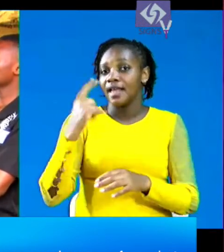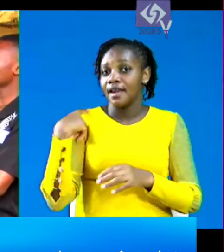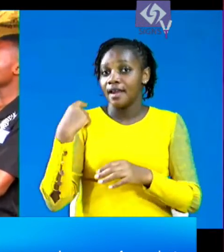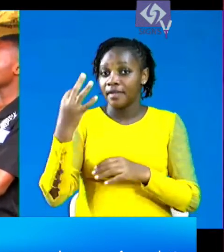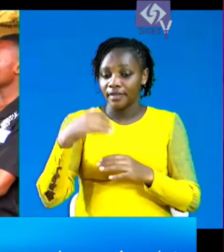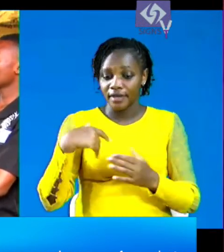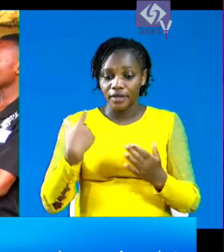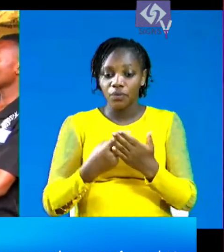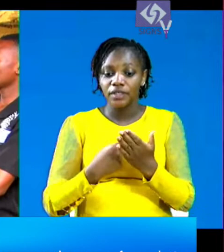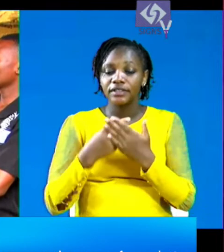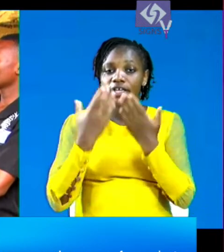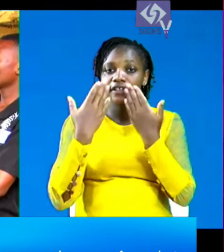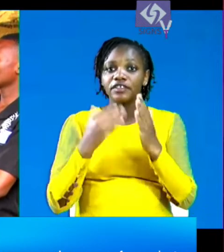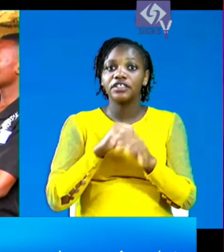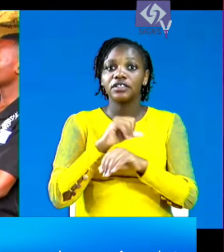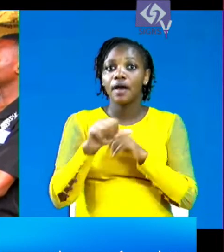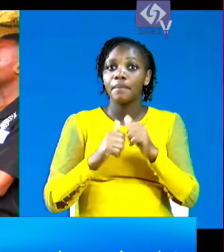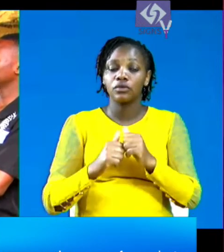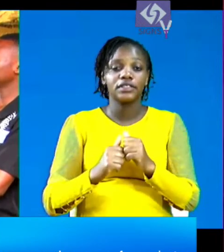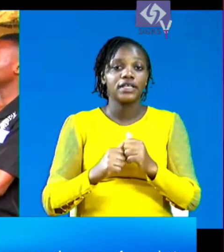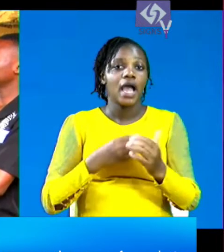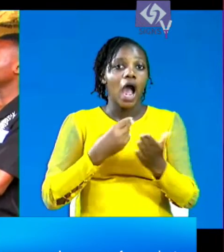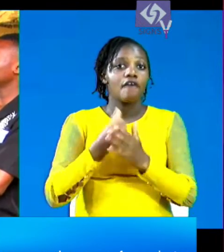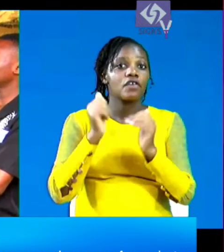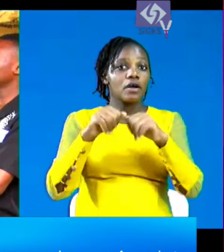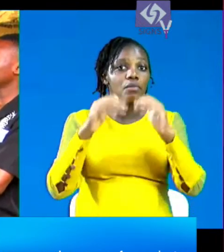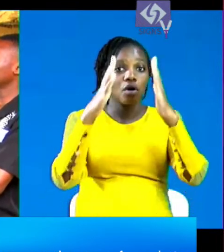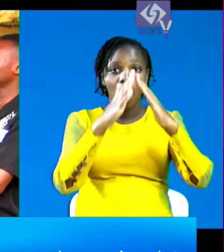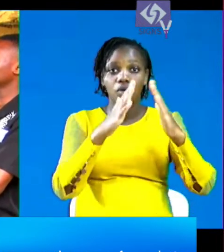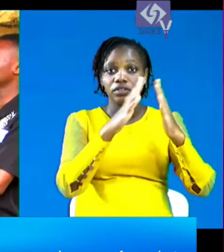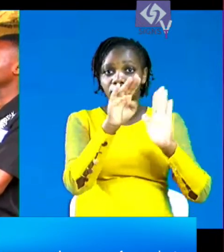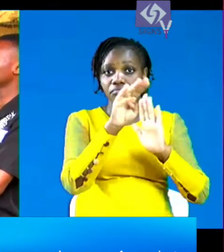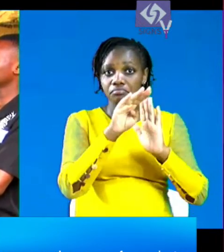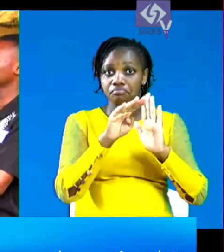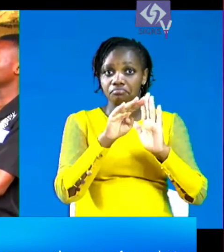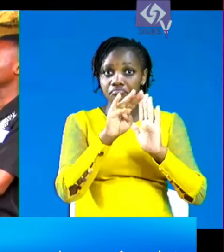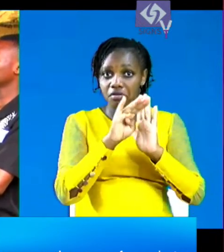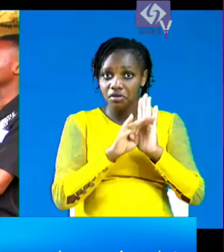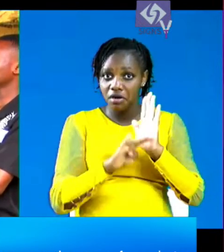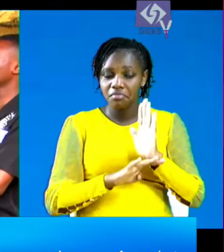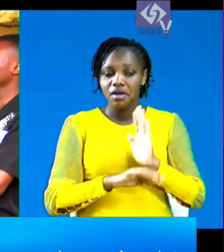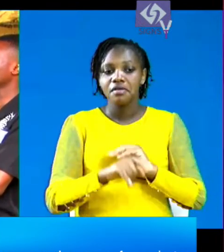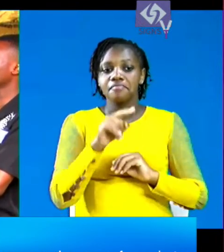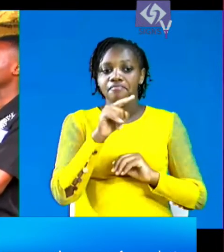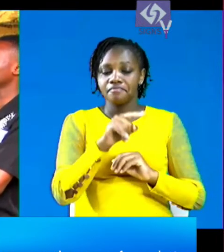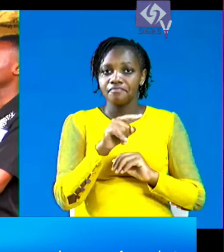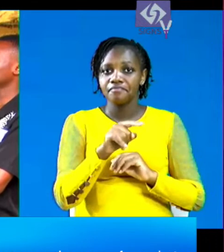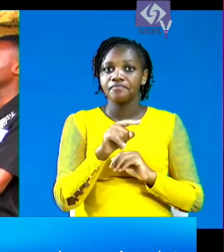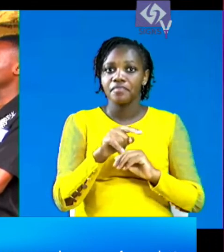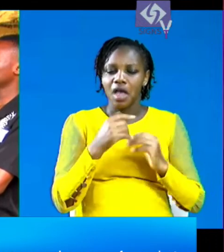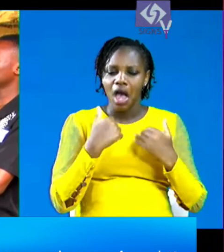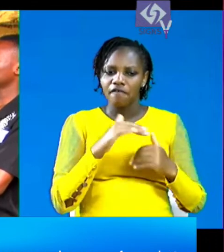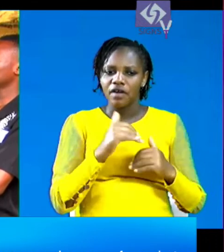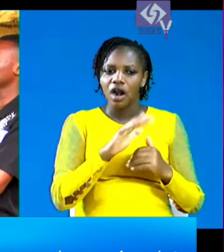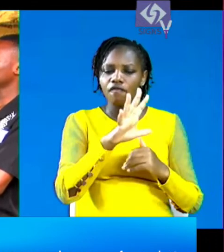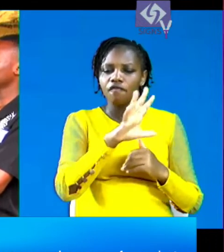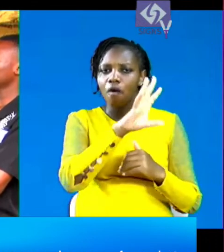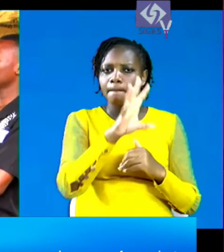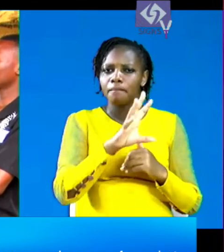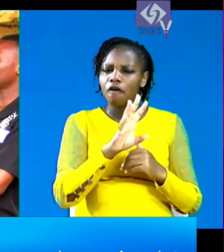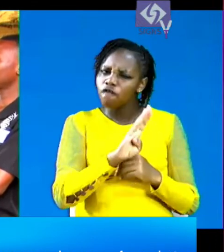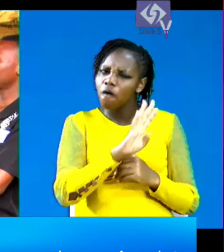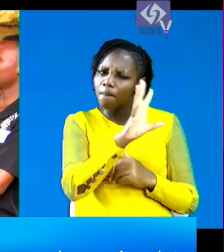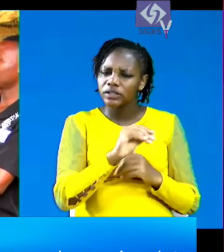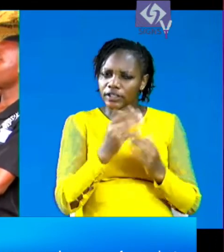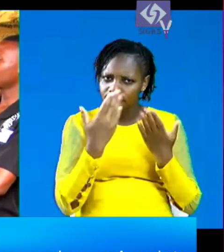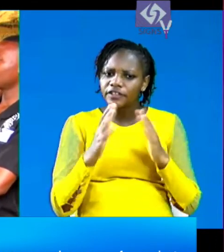discussed about the affordable housing project at Mabera. That project, as the commissioner said, is at 4% complete. We have noted